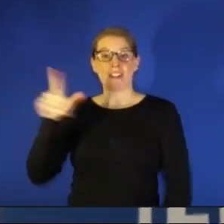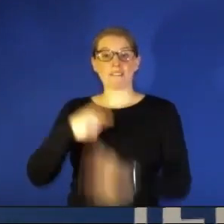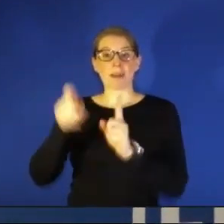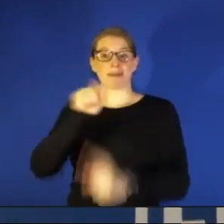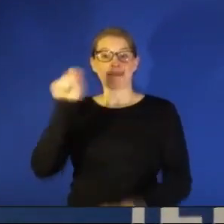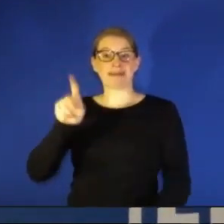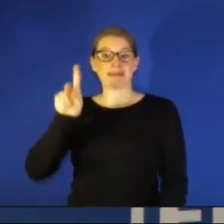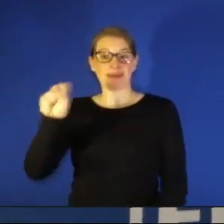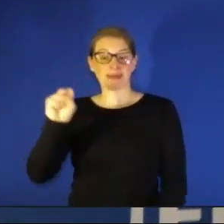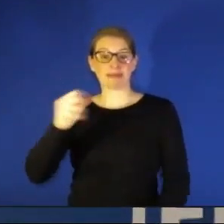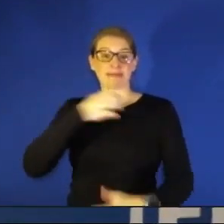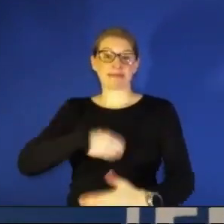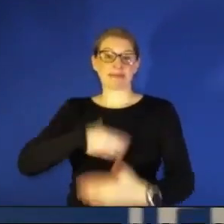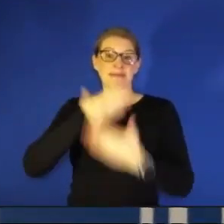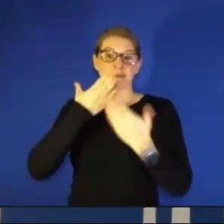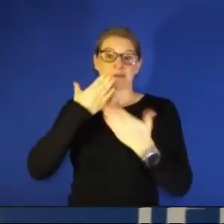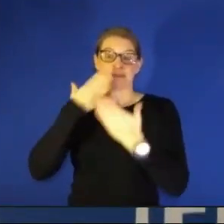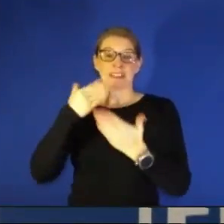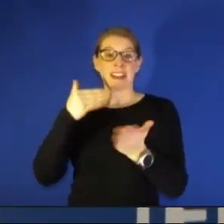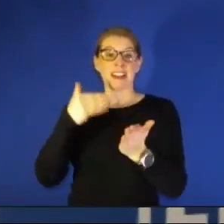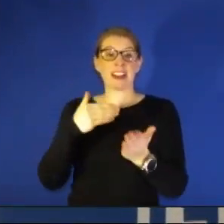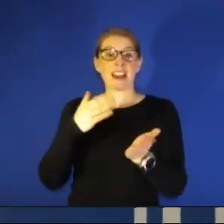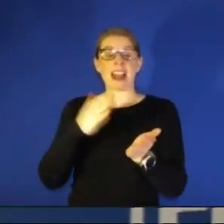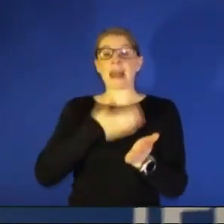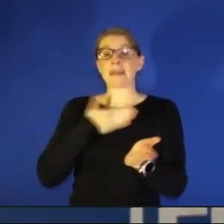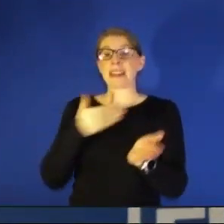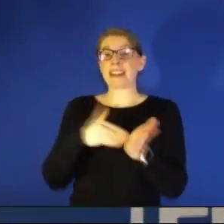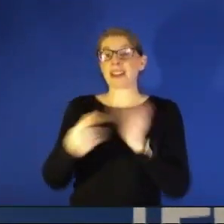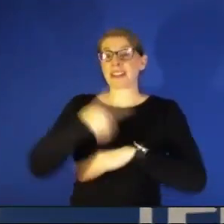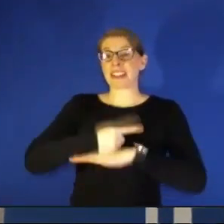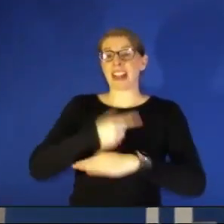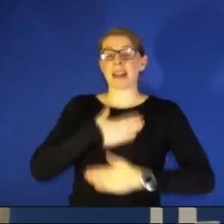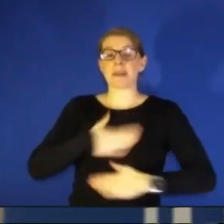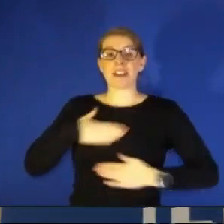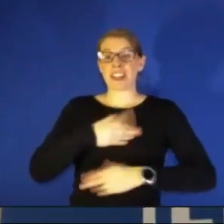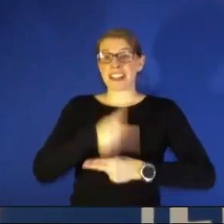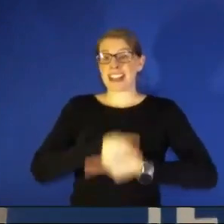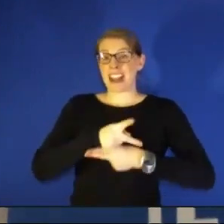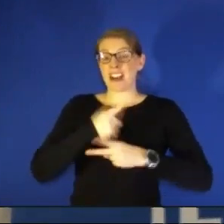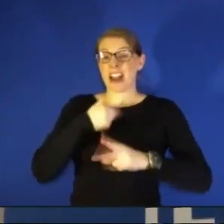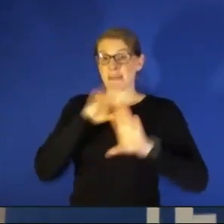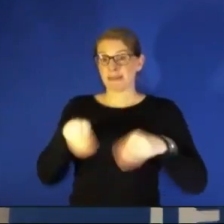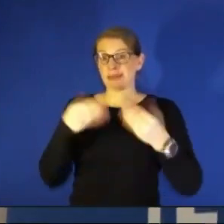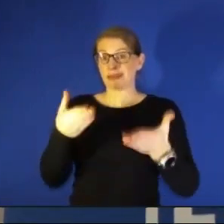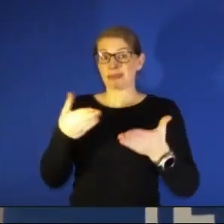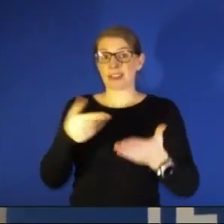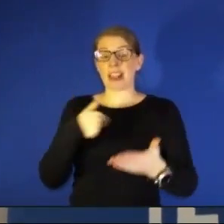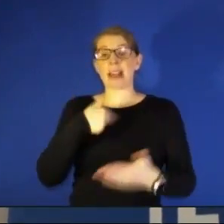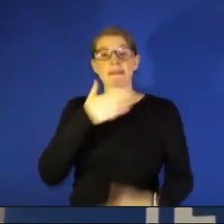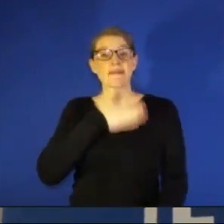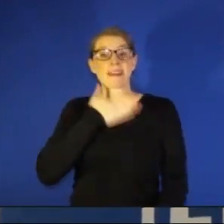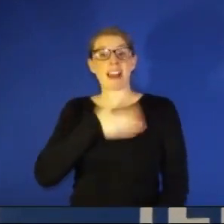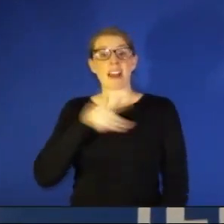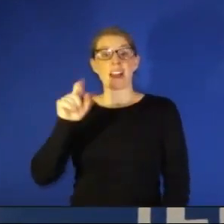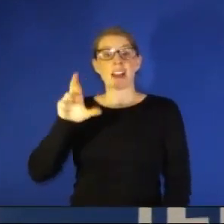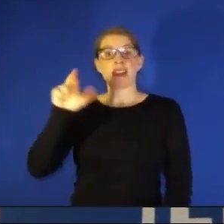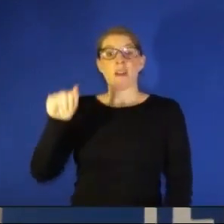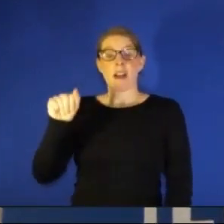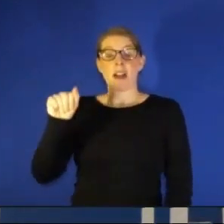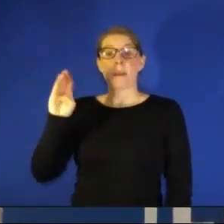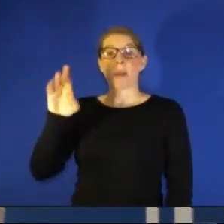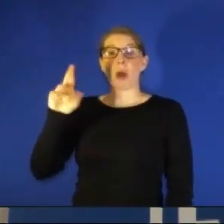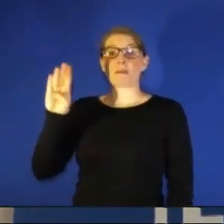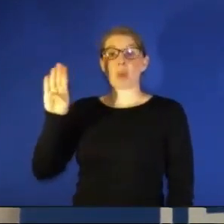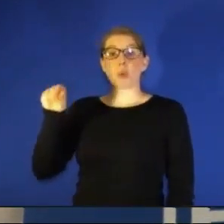wish you a happy Doctor's Day. I appreciate the care I've been given, and I am glad that Lori Barbosa